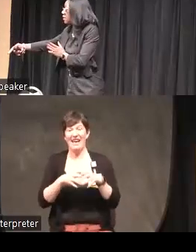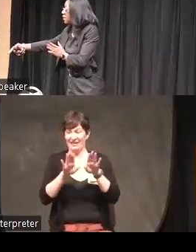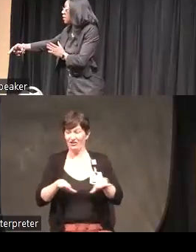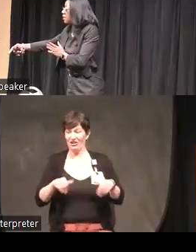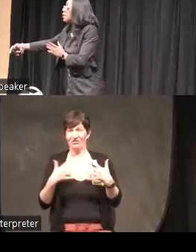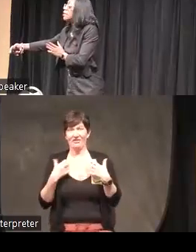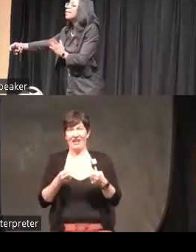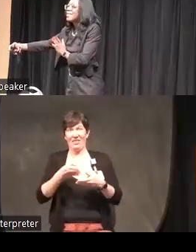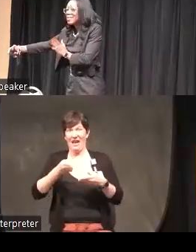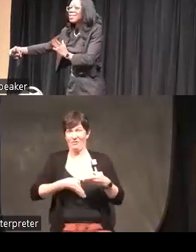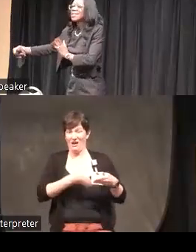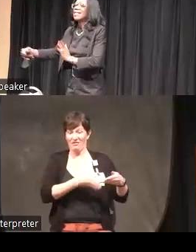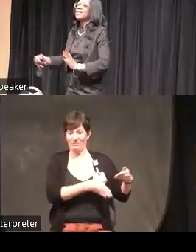outcomes,